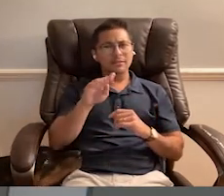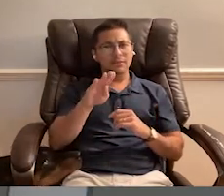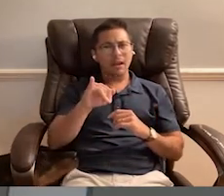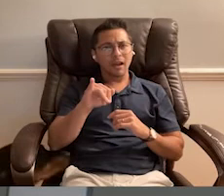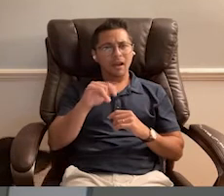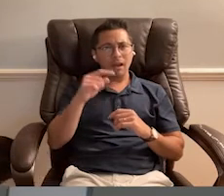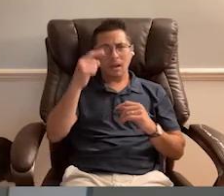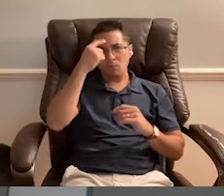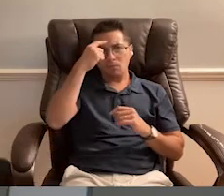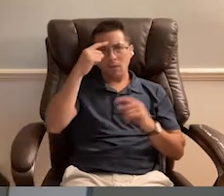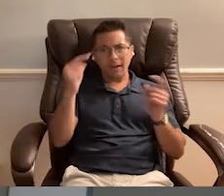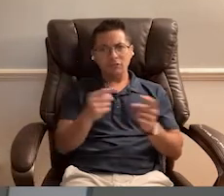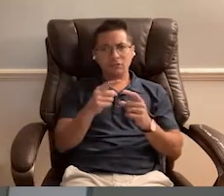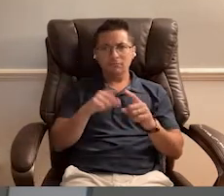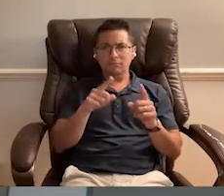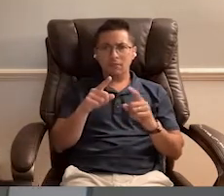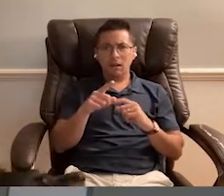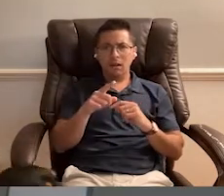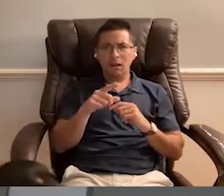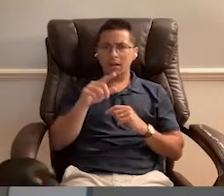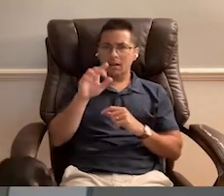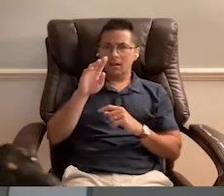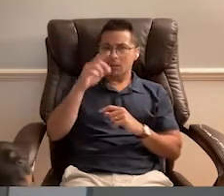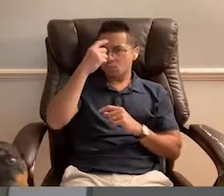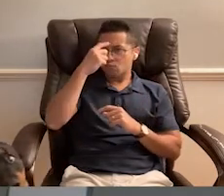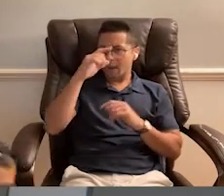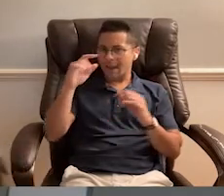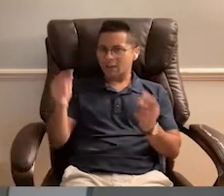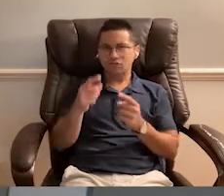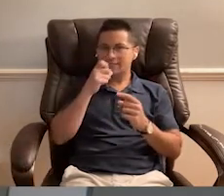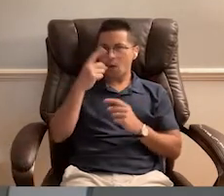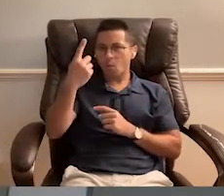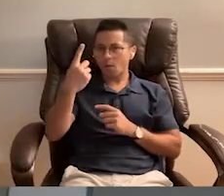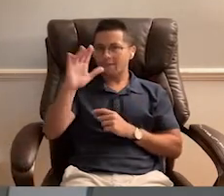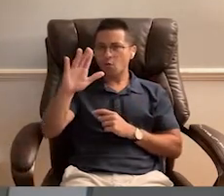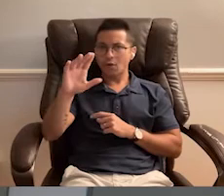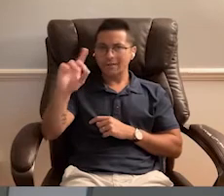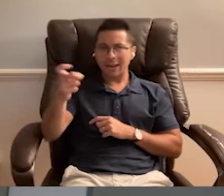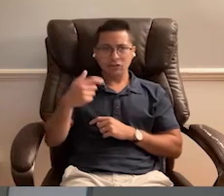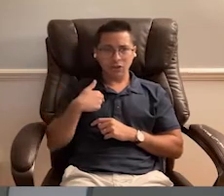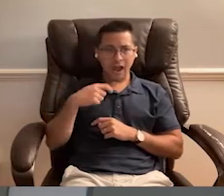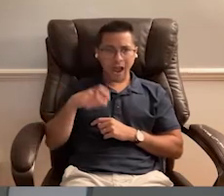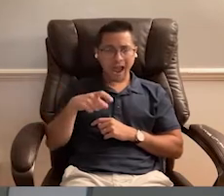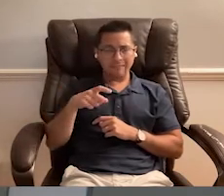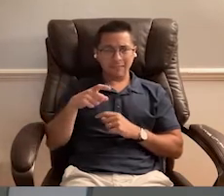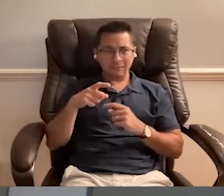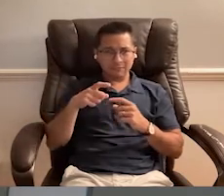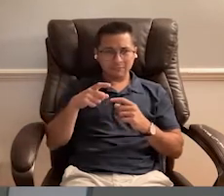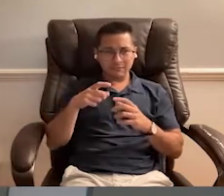non-accidental brain injury is. But yet, your non-accidental brain injury is not one of your